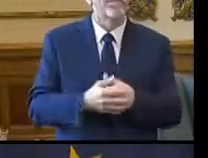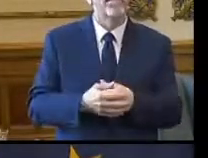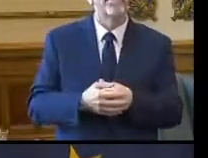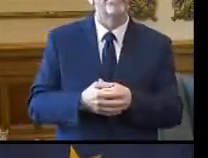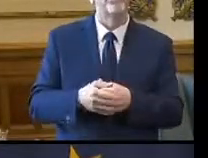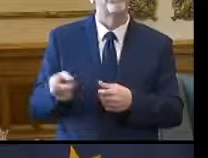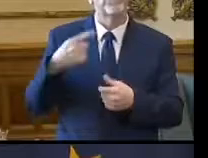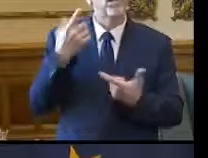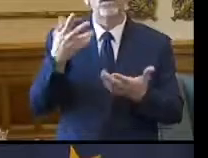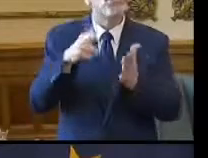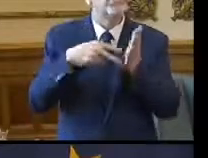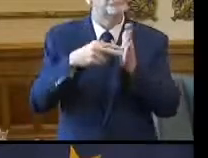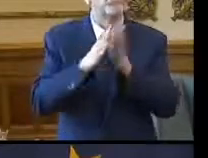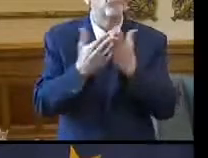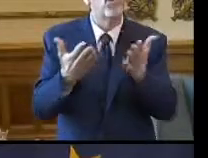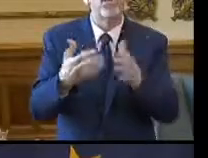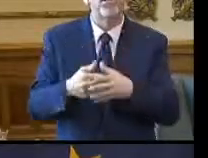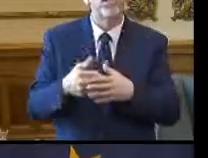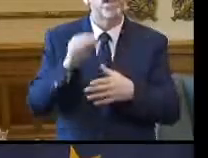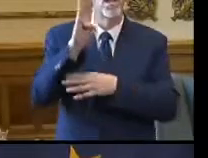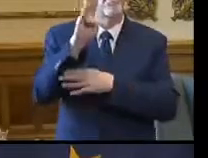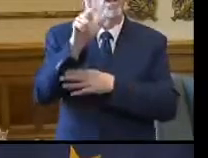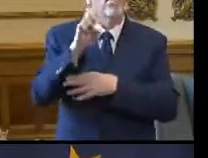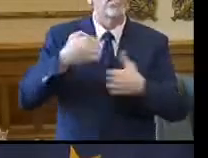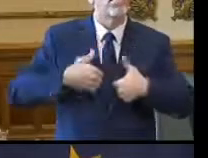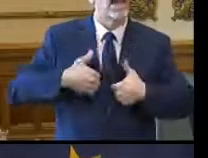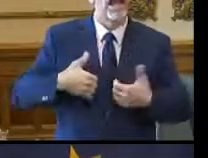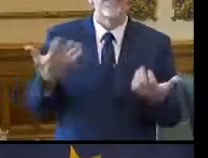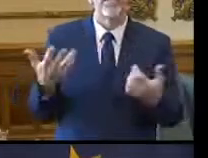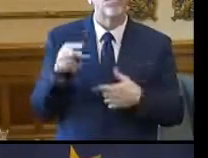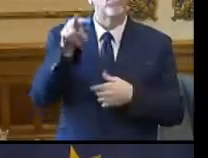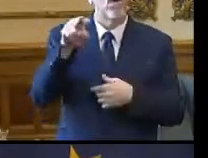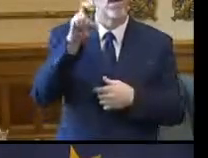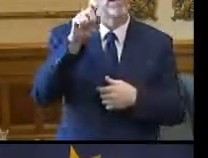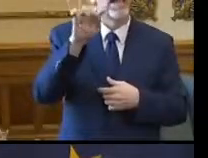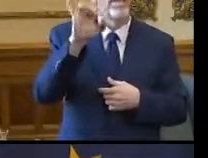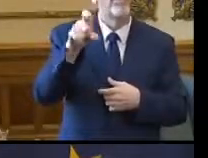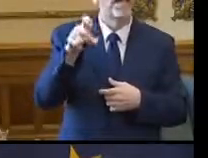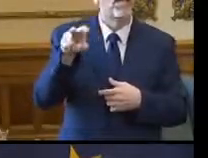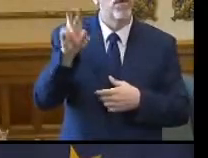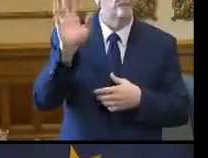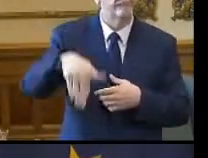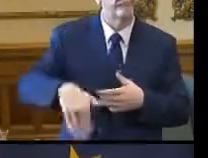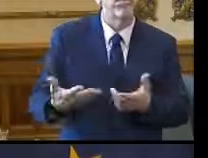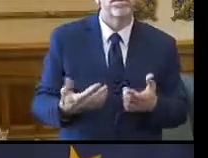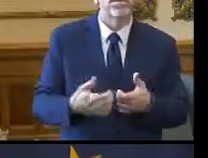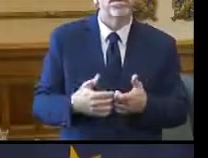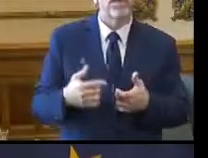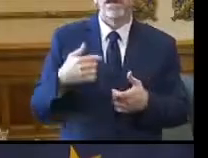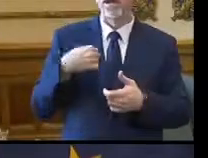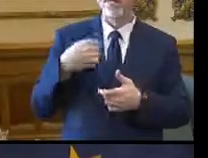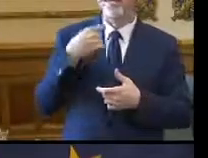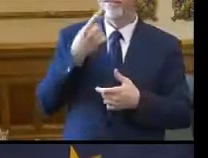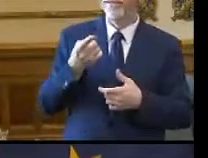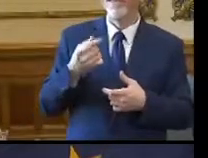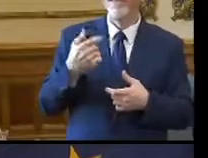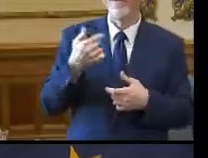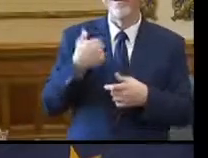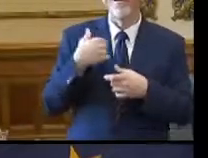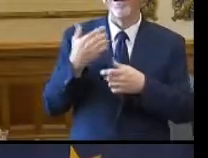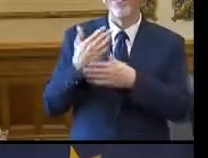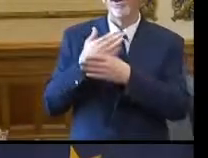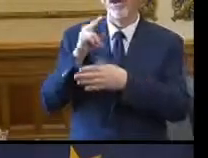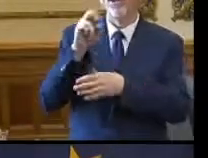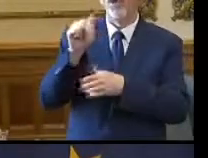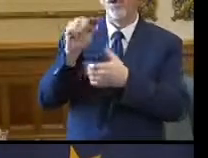and sharing with them the information that is coming out from some of the healthcare organizations nationally about how to best protect ourselves against this virus, both patients